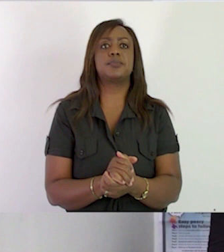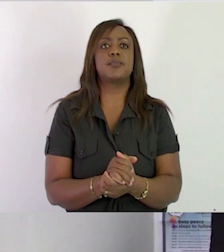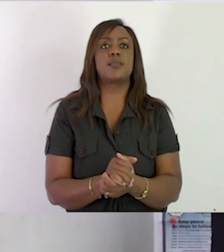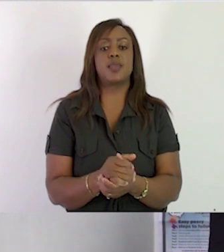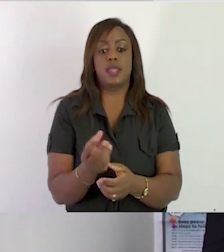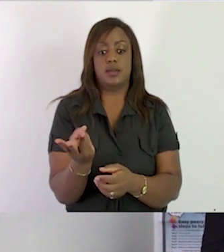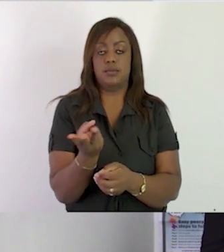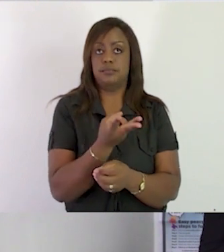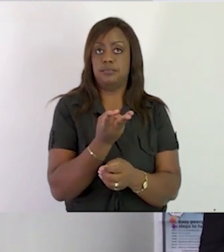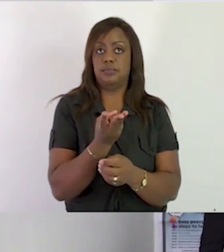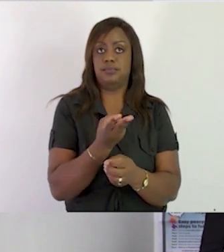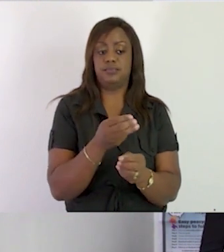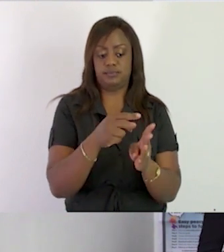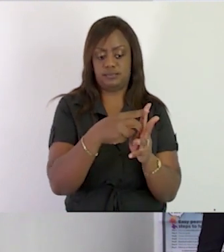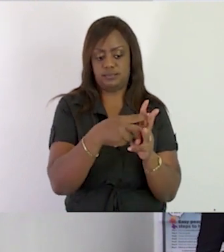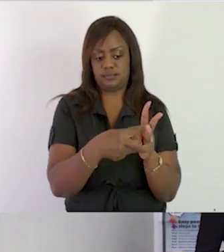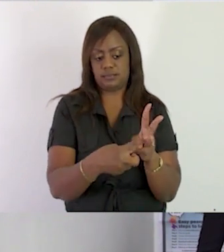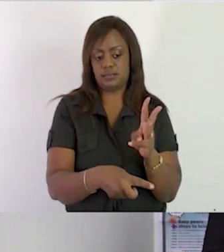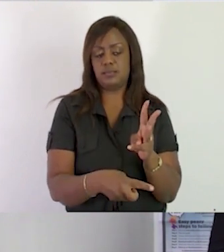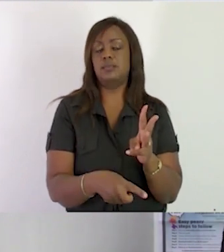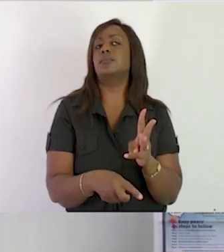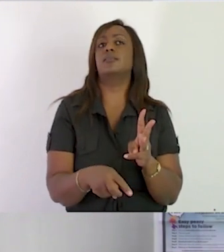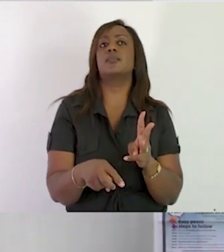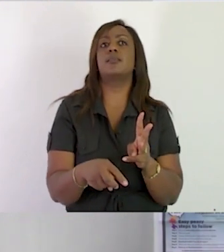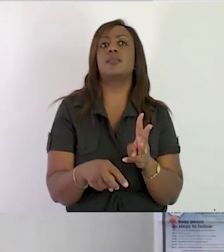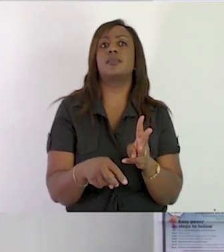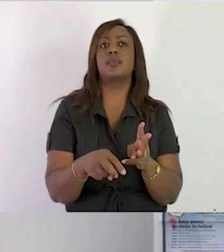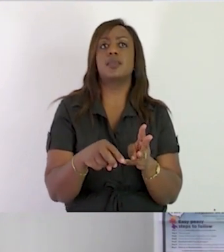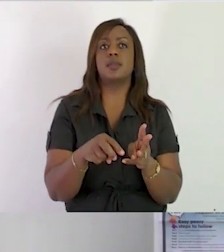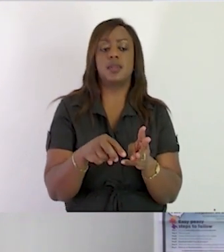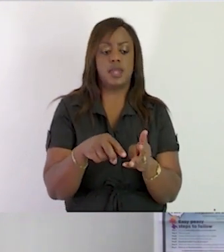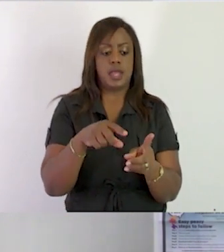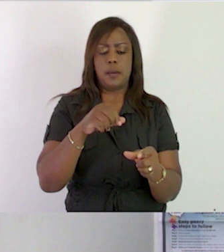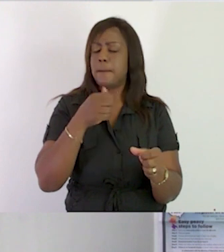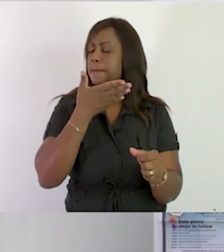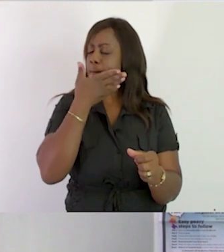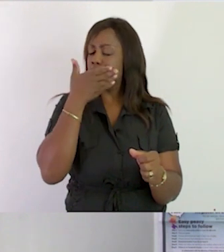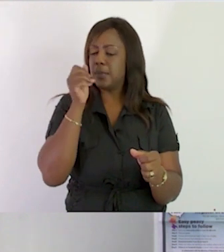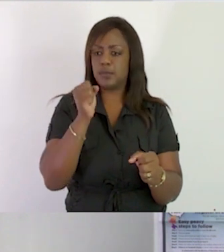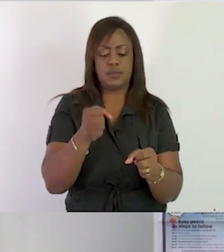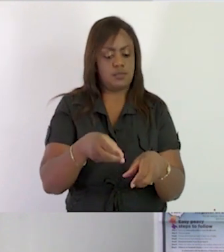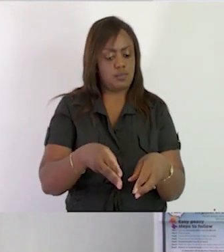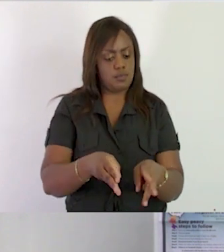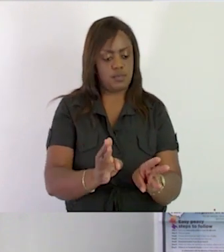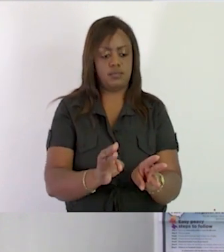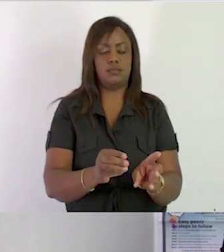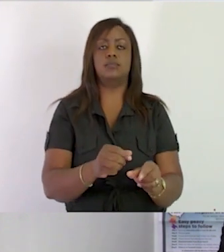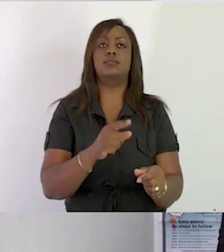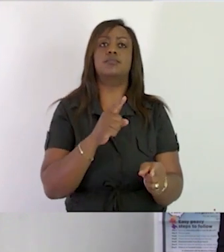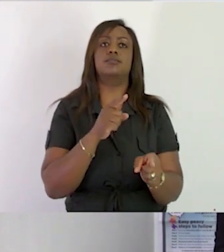Among these three methods of maintaining sexual health, abstinence is the best and the most effective